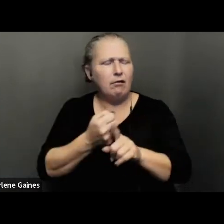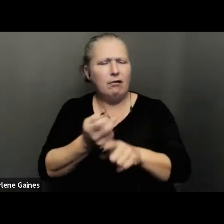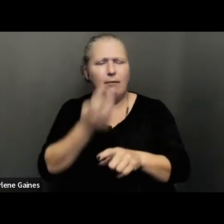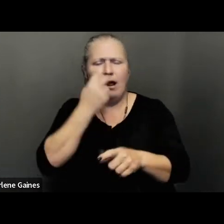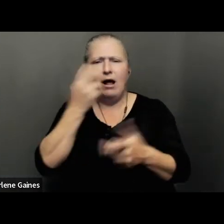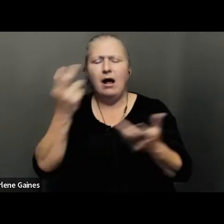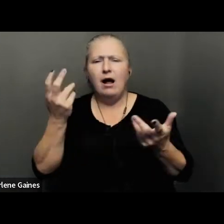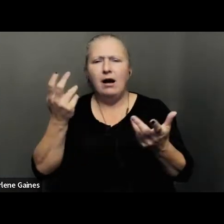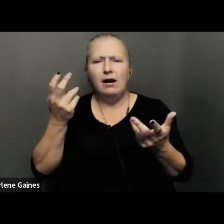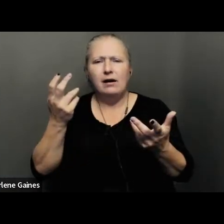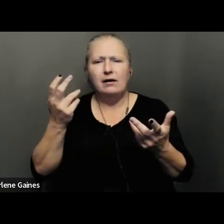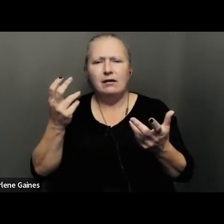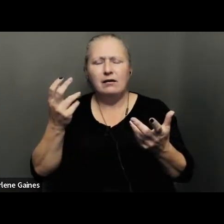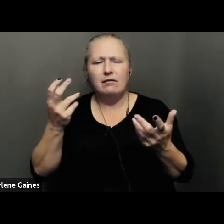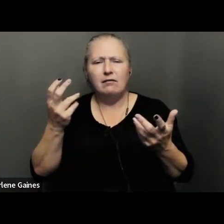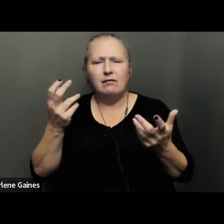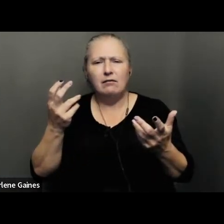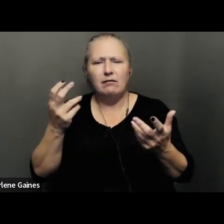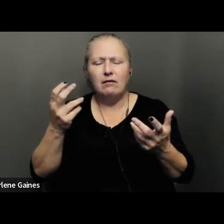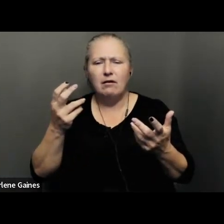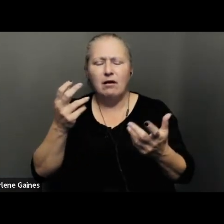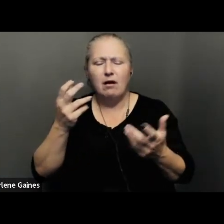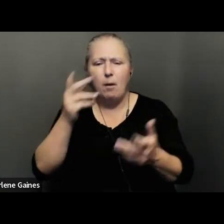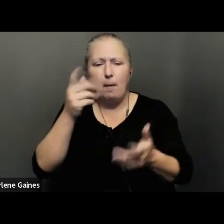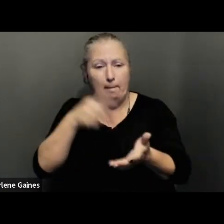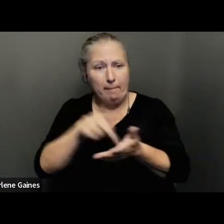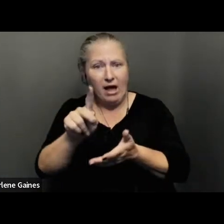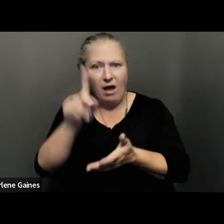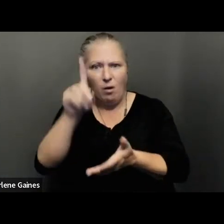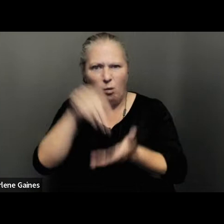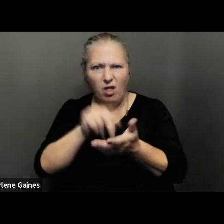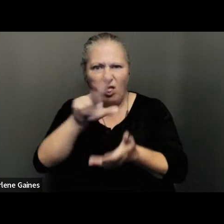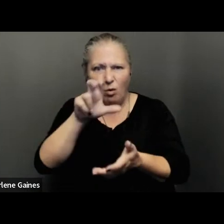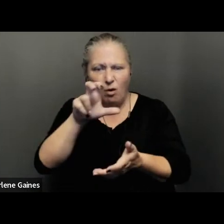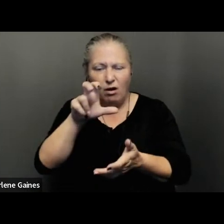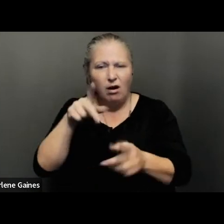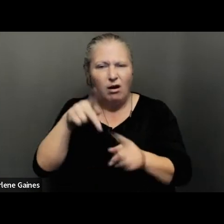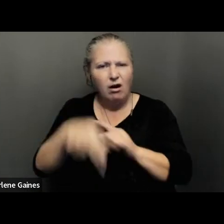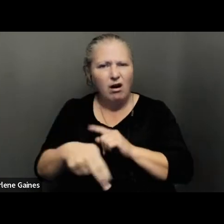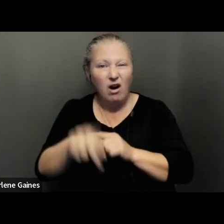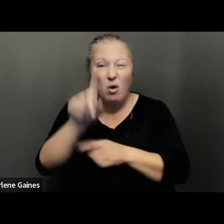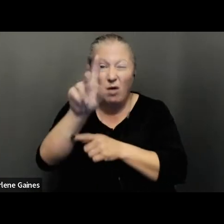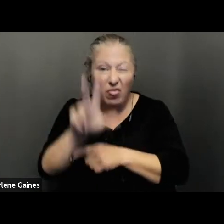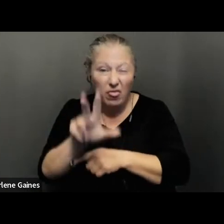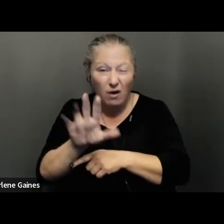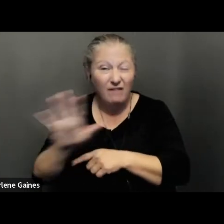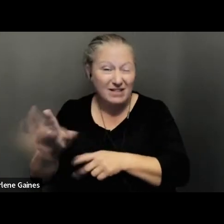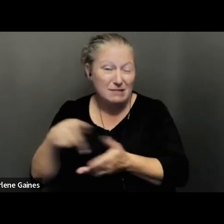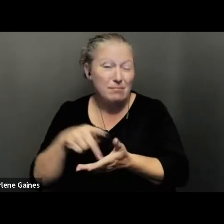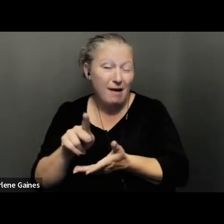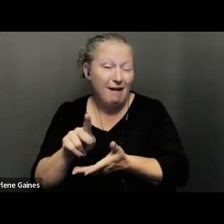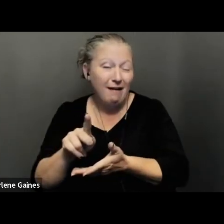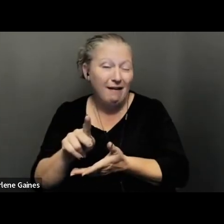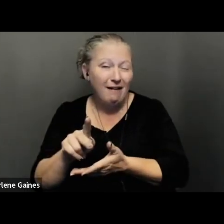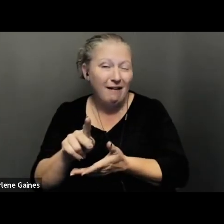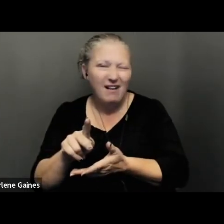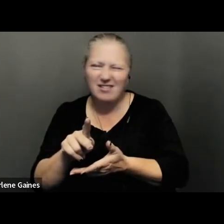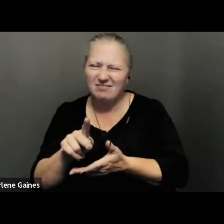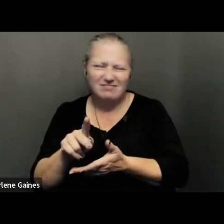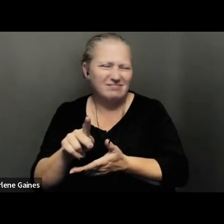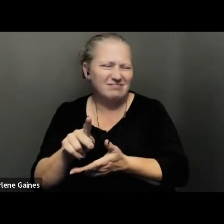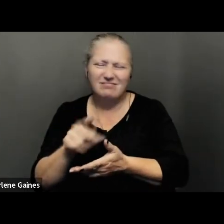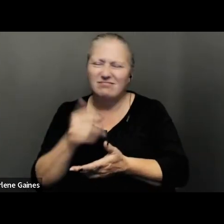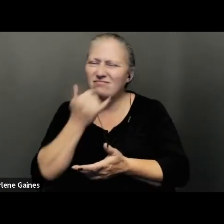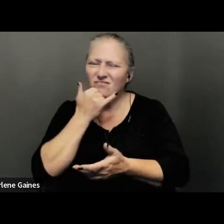paycheck ends up $1,300 short, which was a third of his pay. It just can't happen like